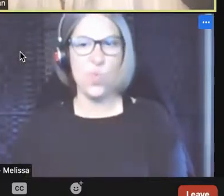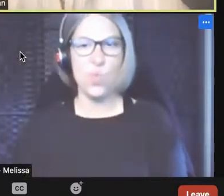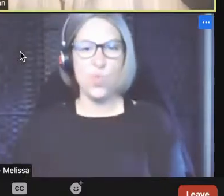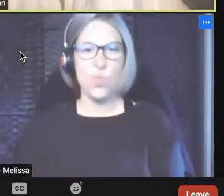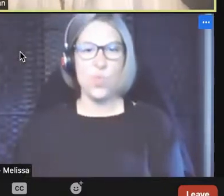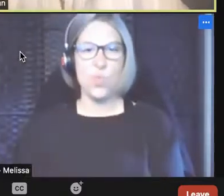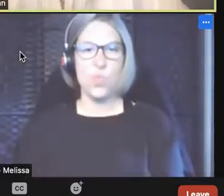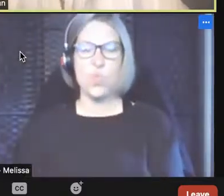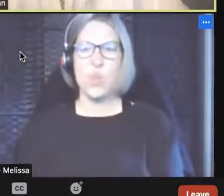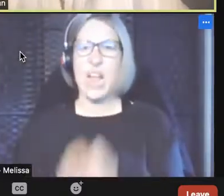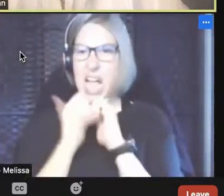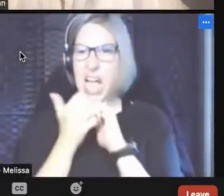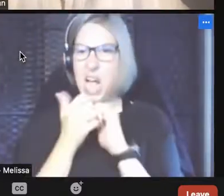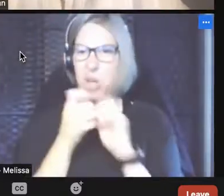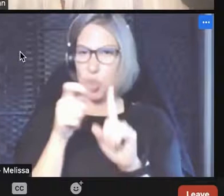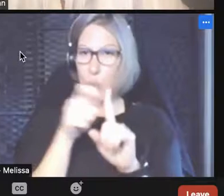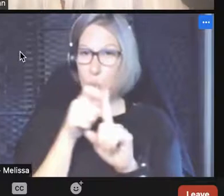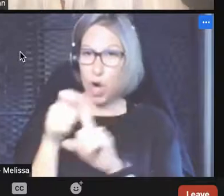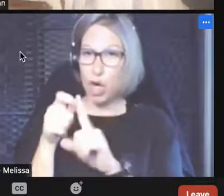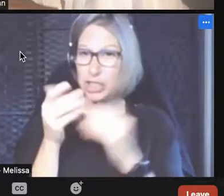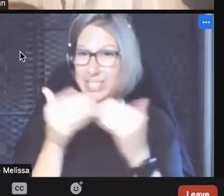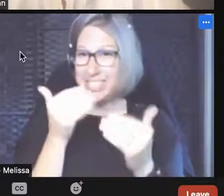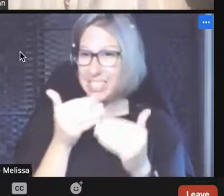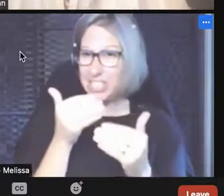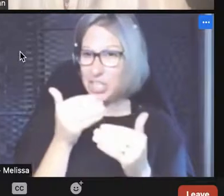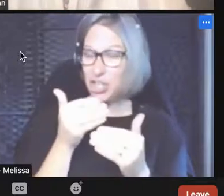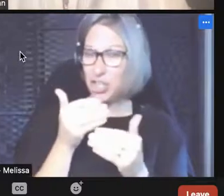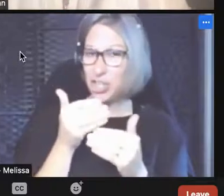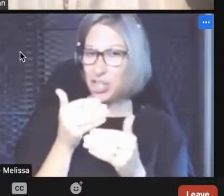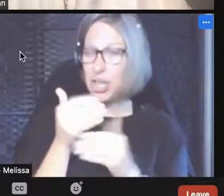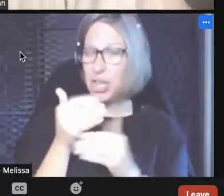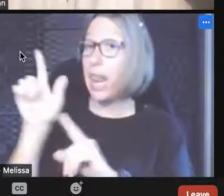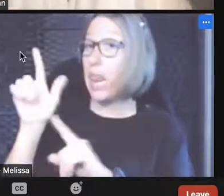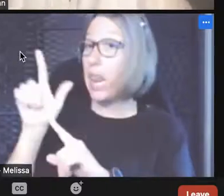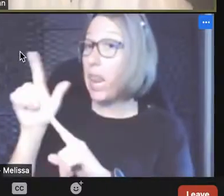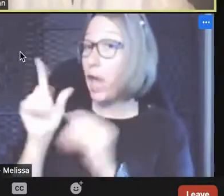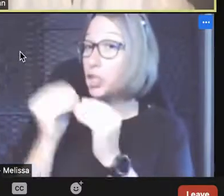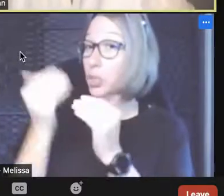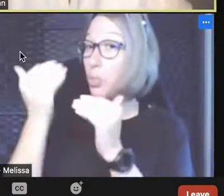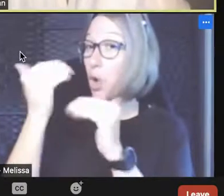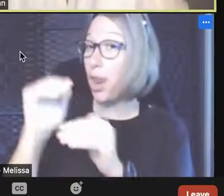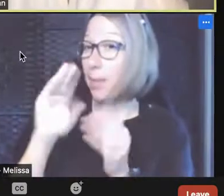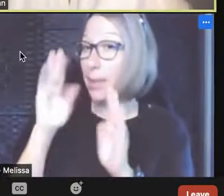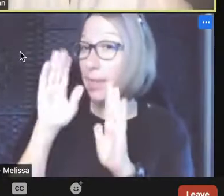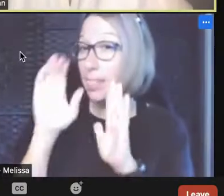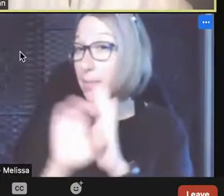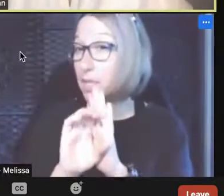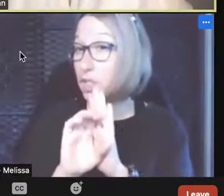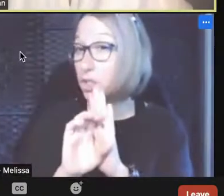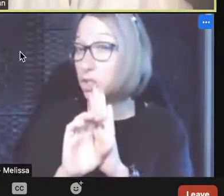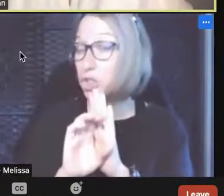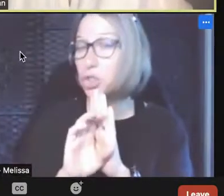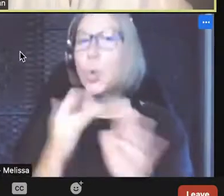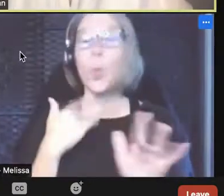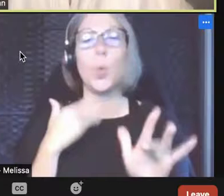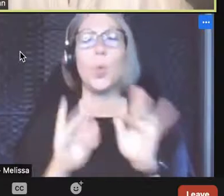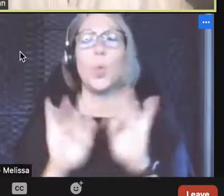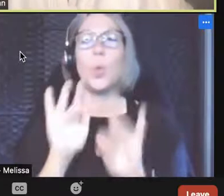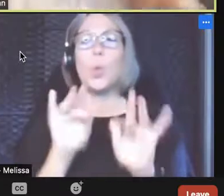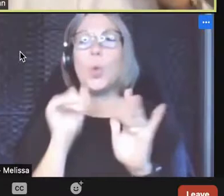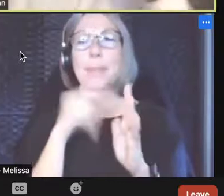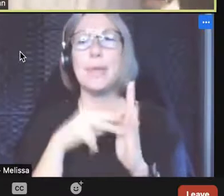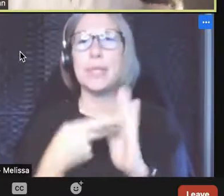How could they be easier? Letters are more limited than pictures. Oops. Yeah, oh, I'm sorry, I didn't mean for that to play